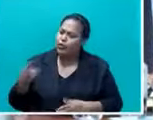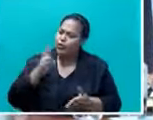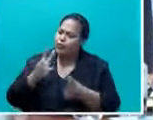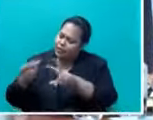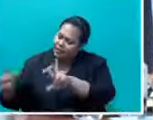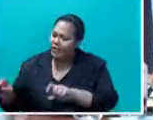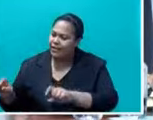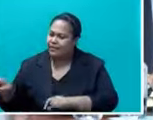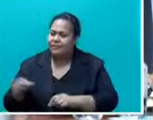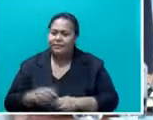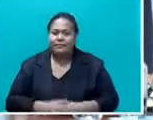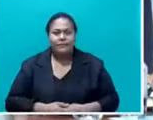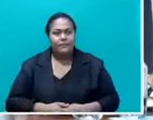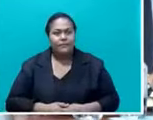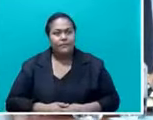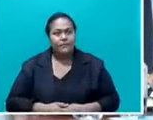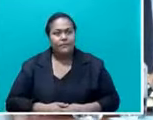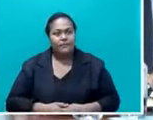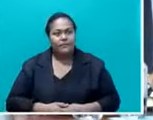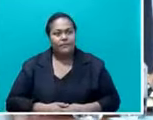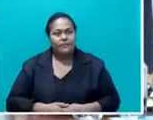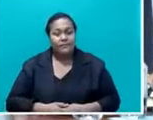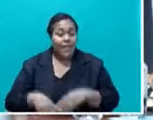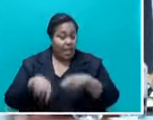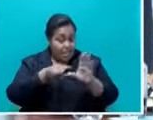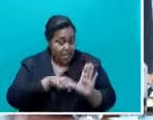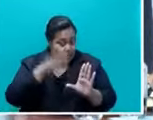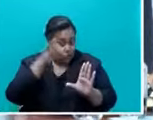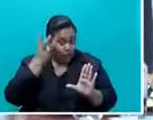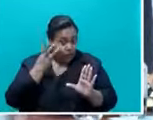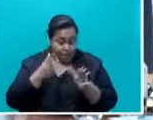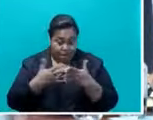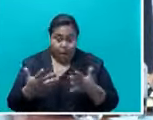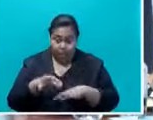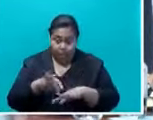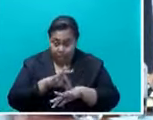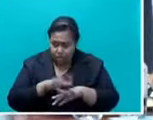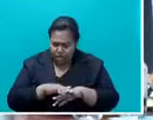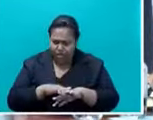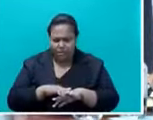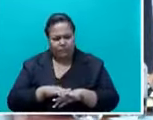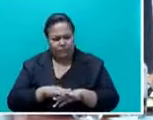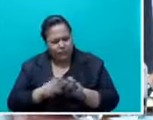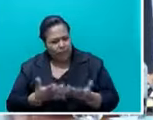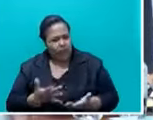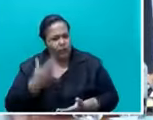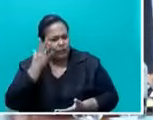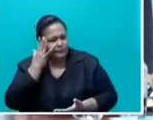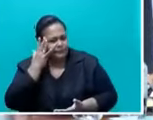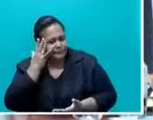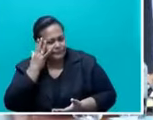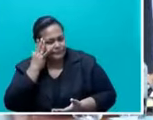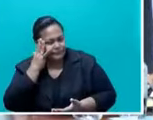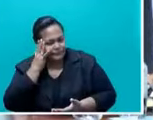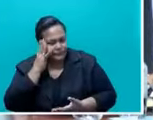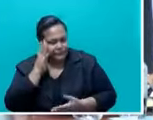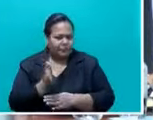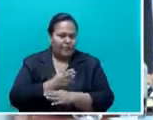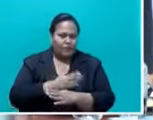Agriculture. Young women getting married now will think twice before taking up their husband's name because